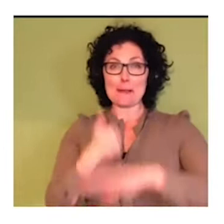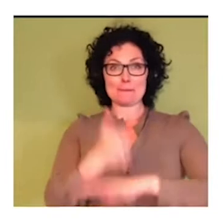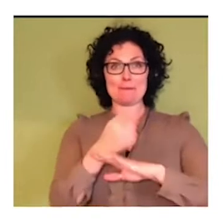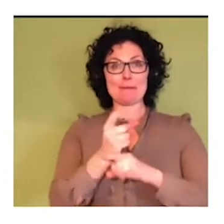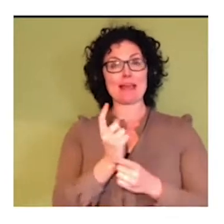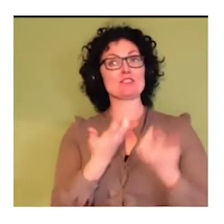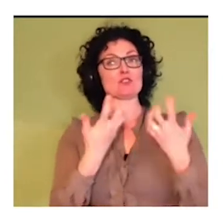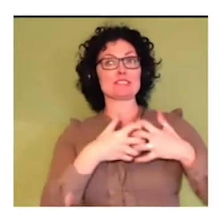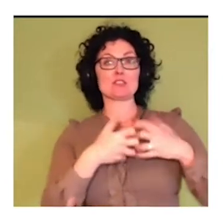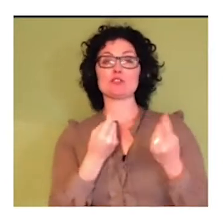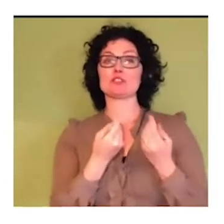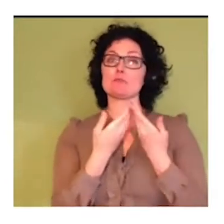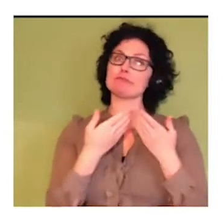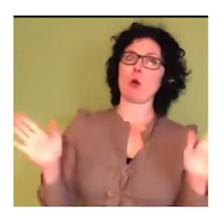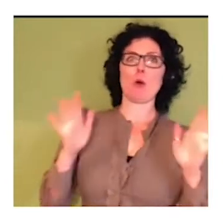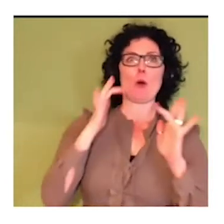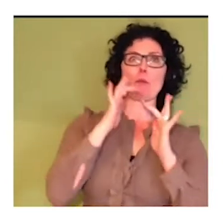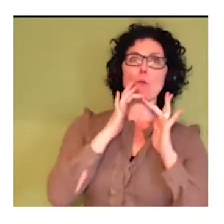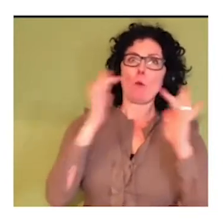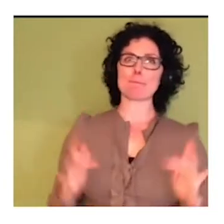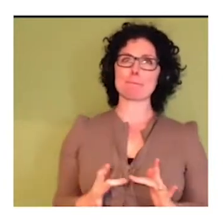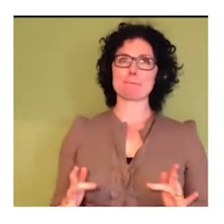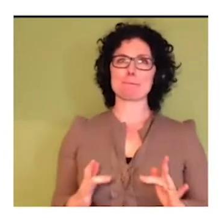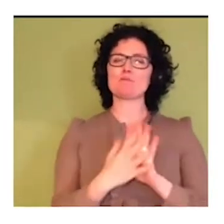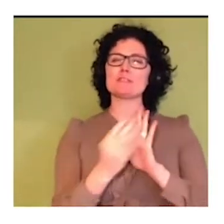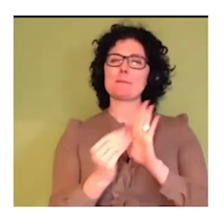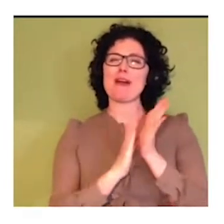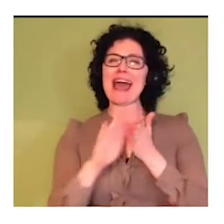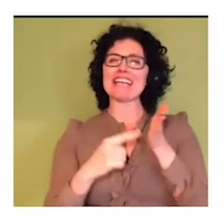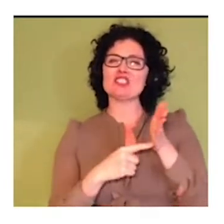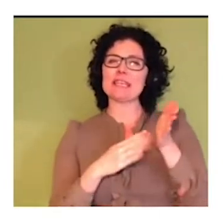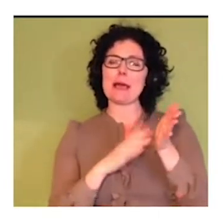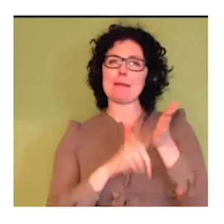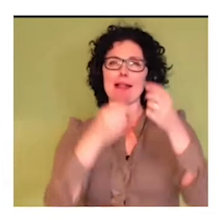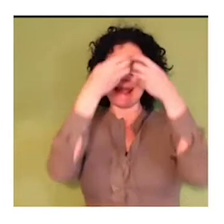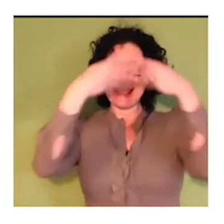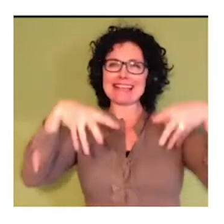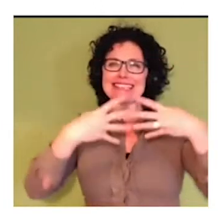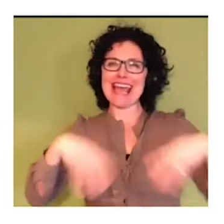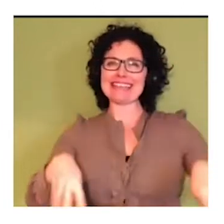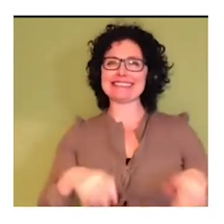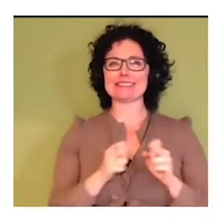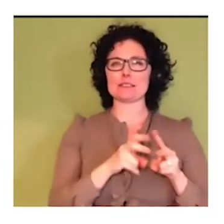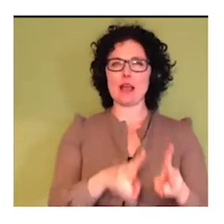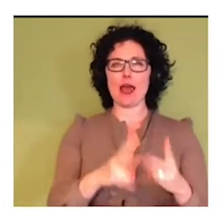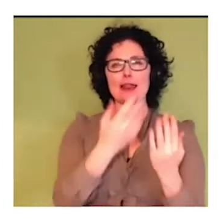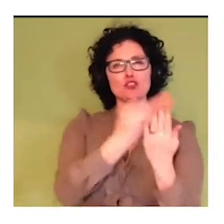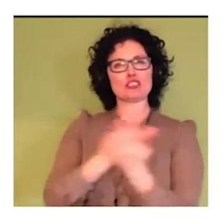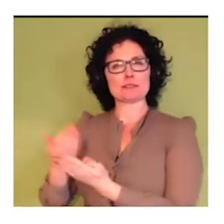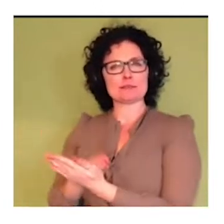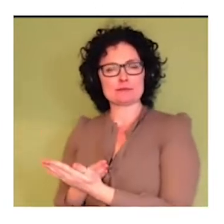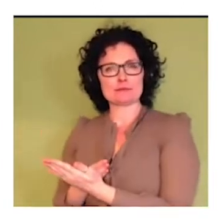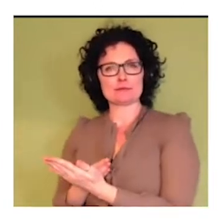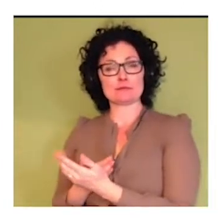web platform, technologies such as HTML and cascading style sheets. And these technologies have